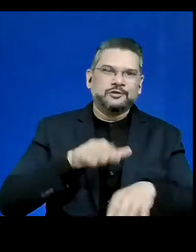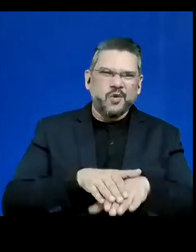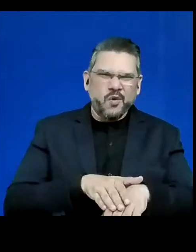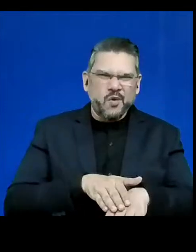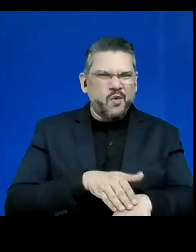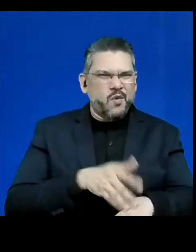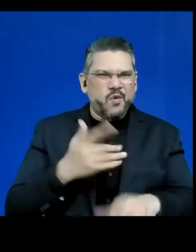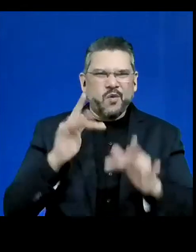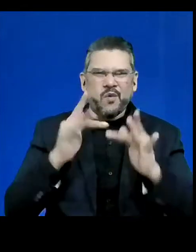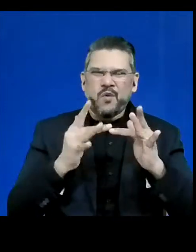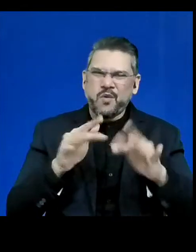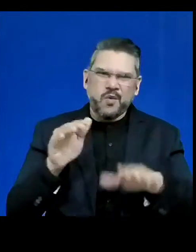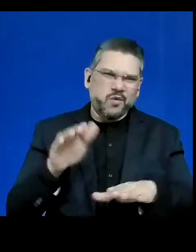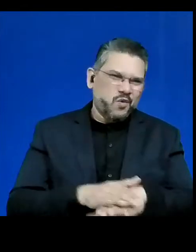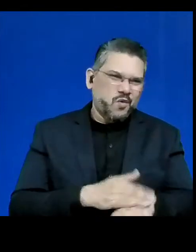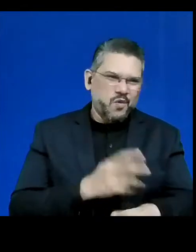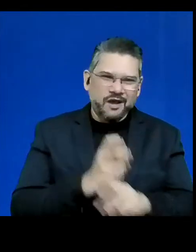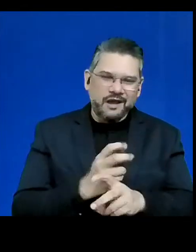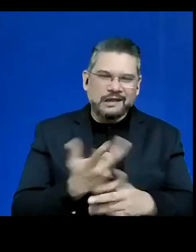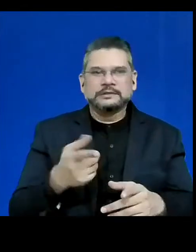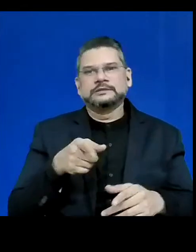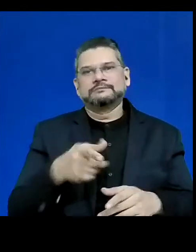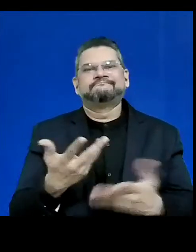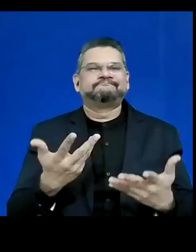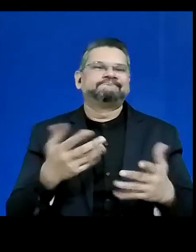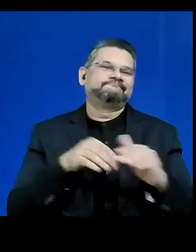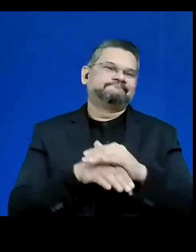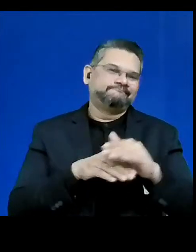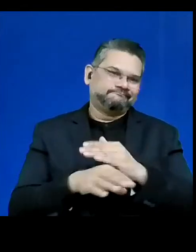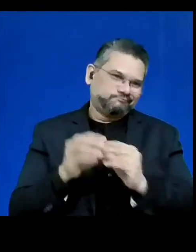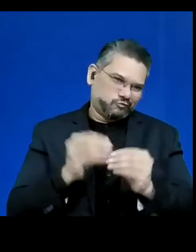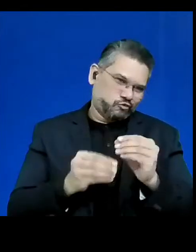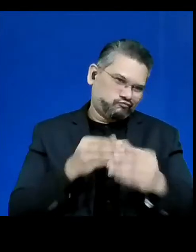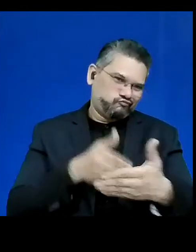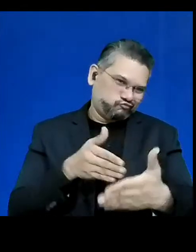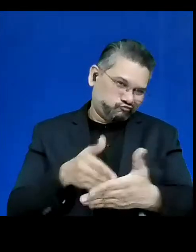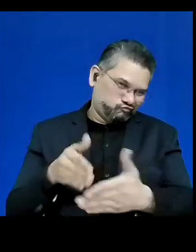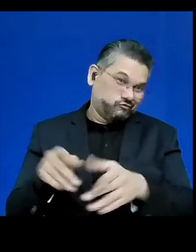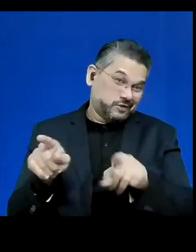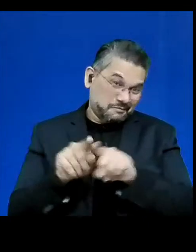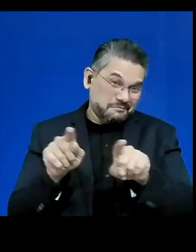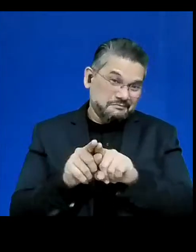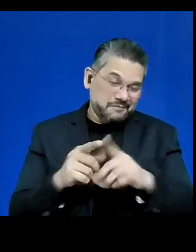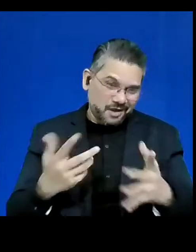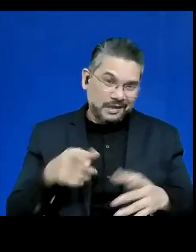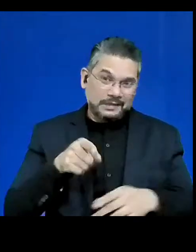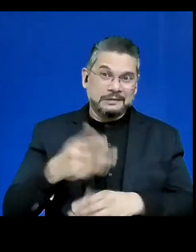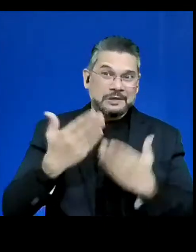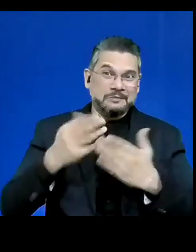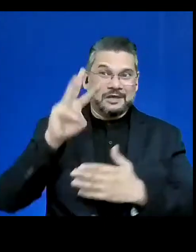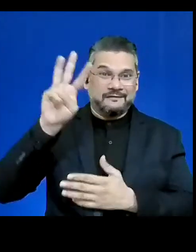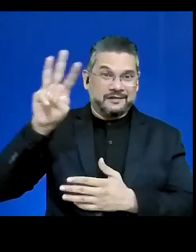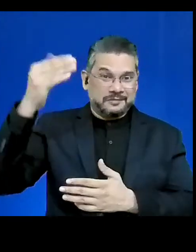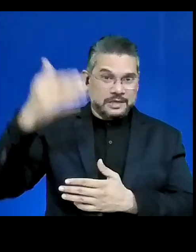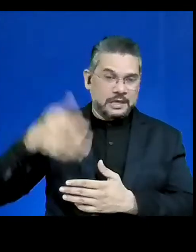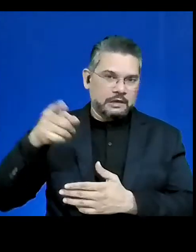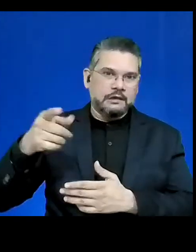the website, that creates accessibility problems as well. Often what happens is that the site doesn't load fast